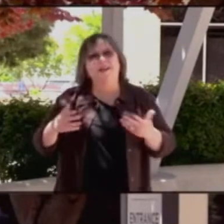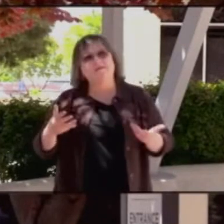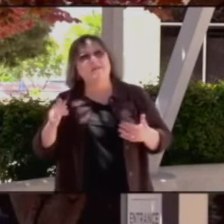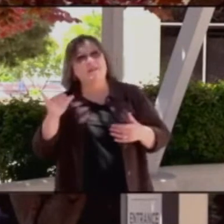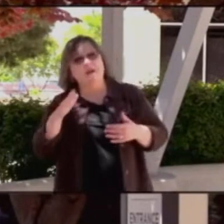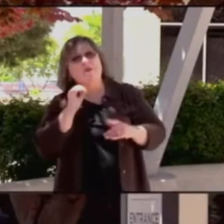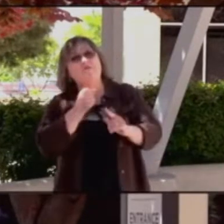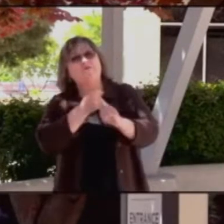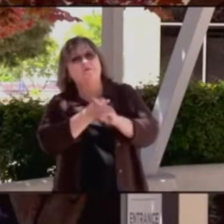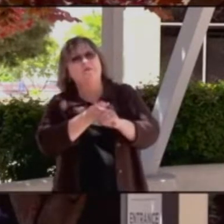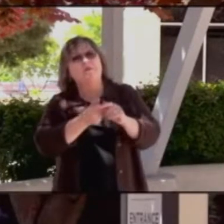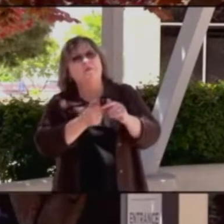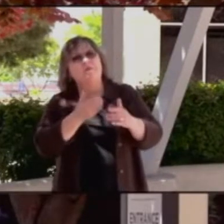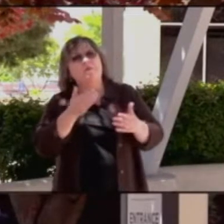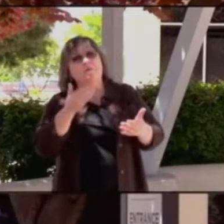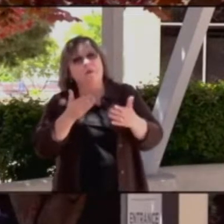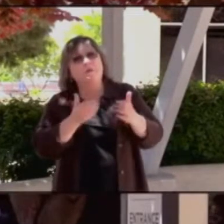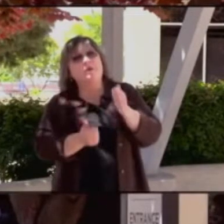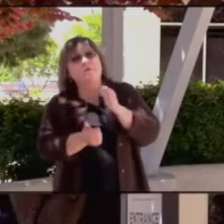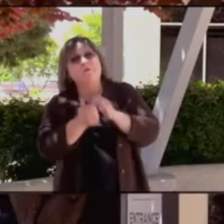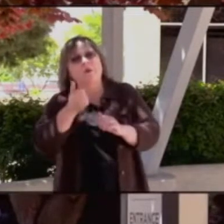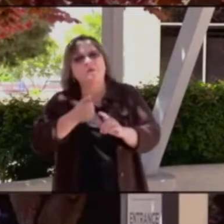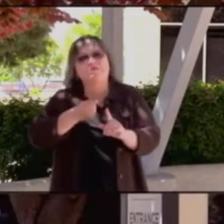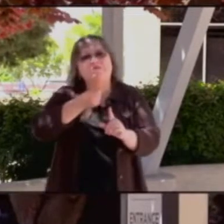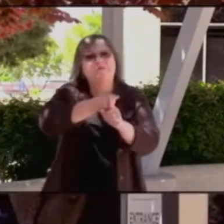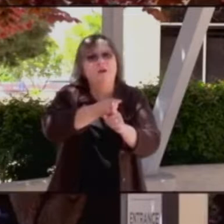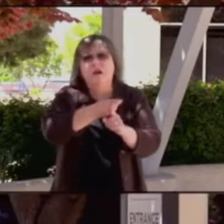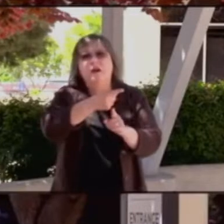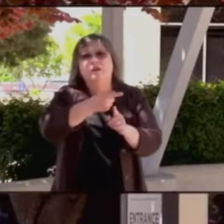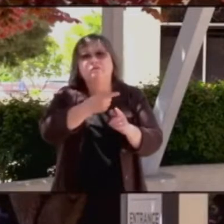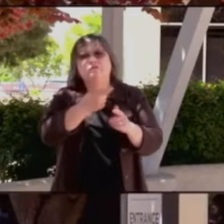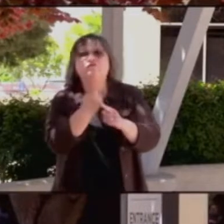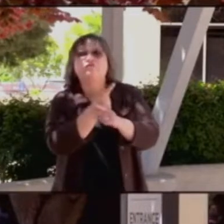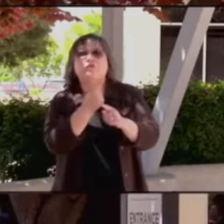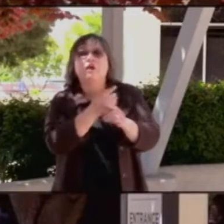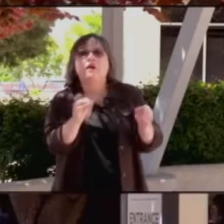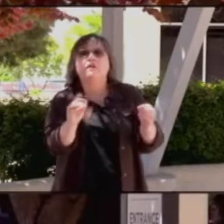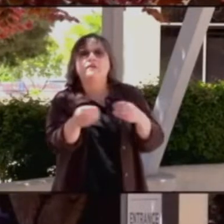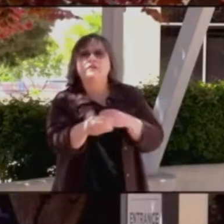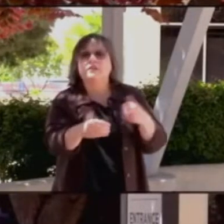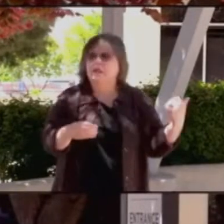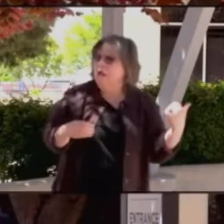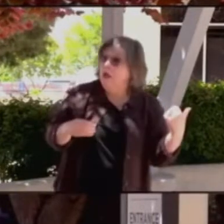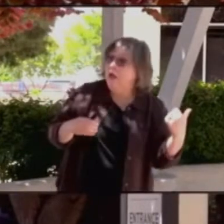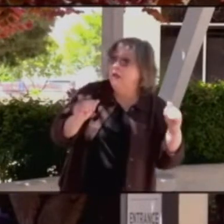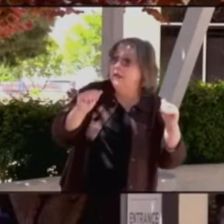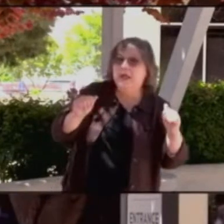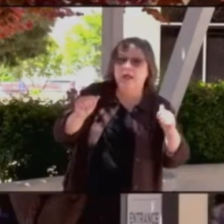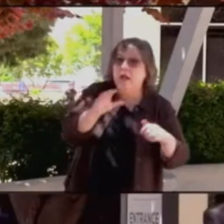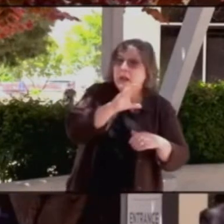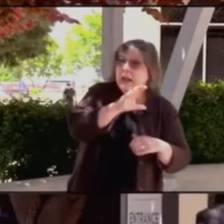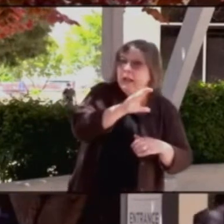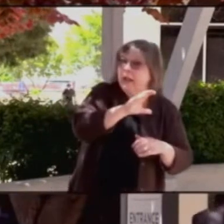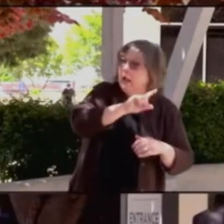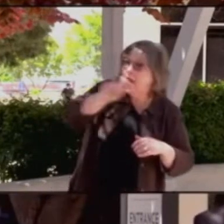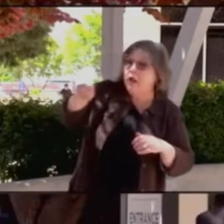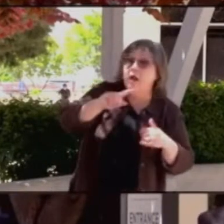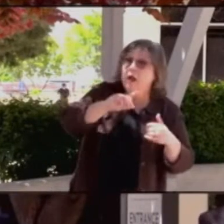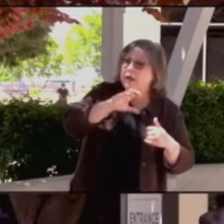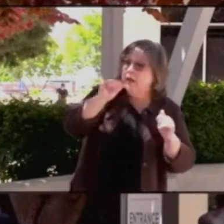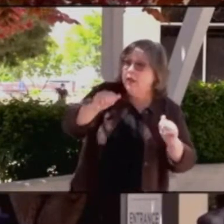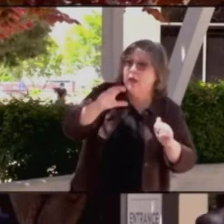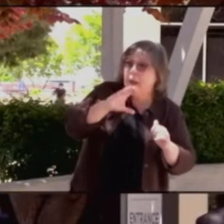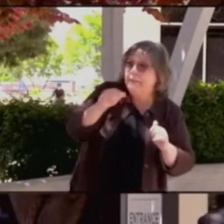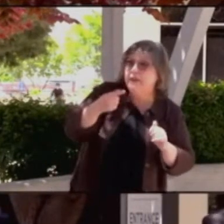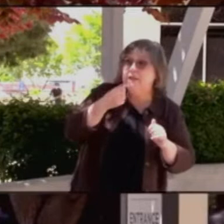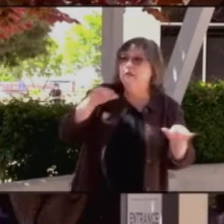traditional office settings. Is there an option then for management or for a company or corporation to follow that, or can they